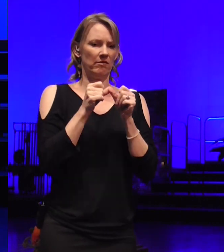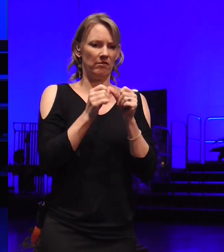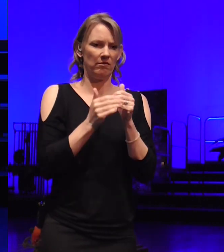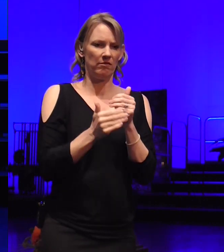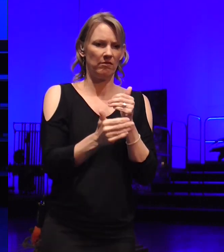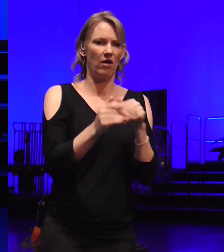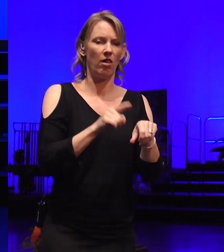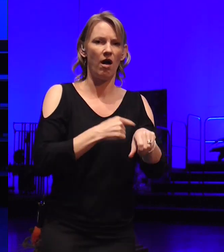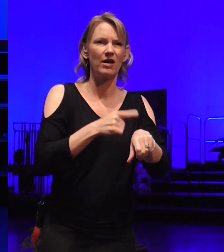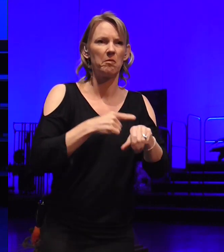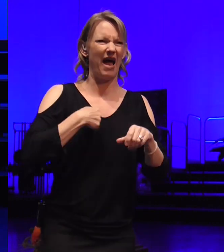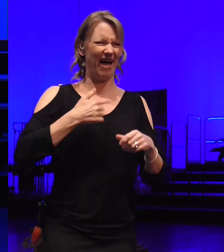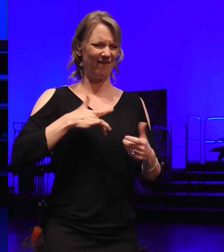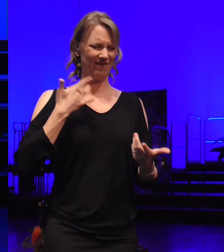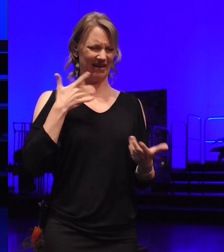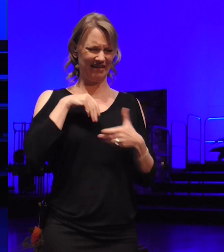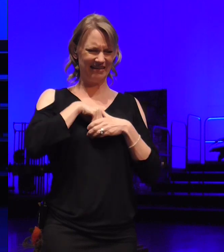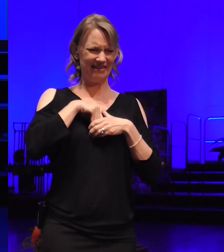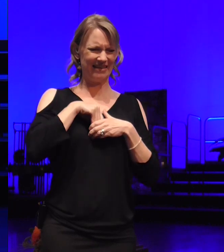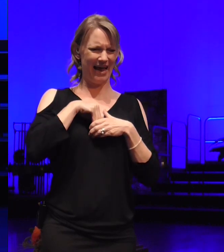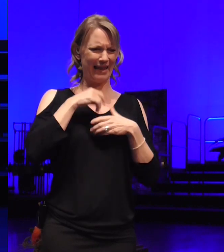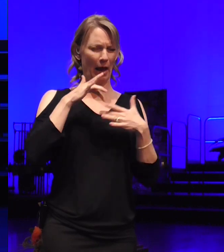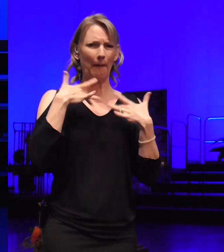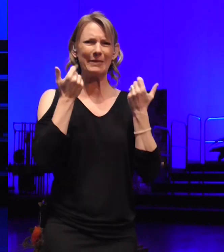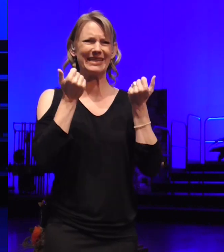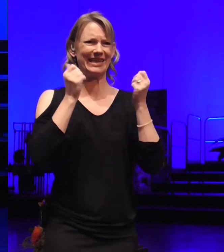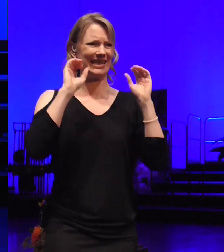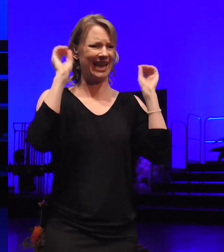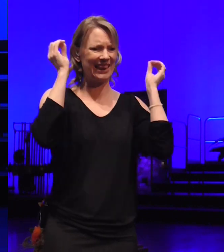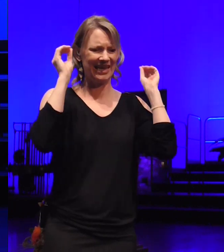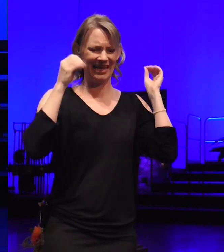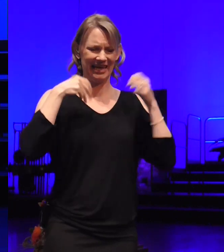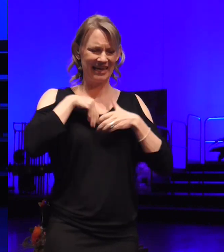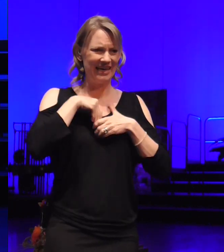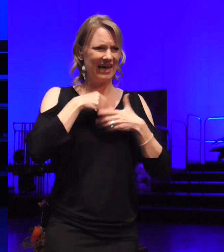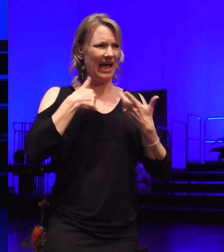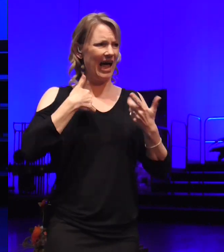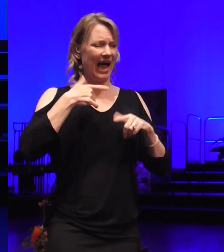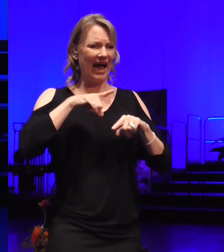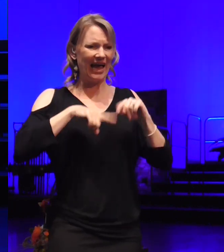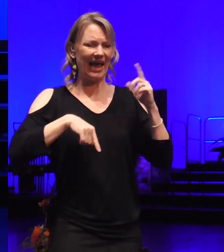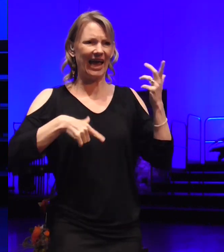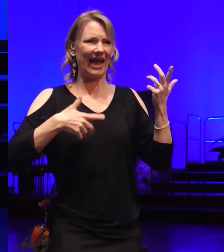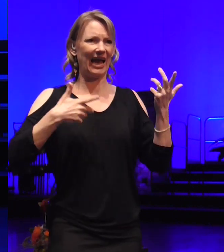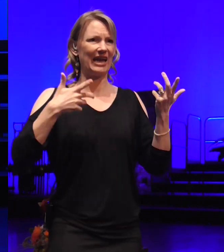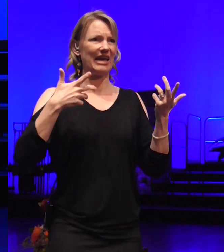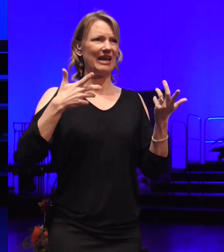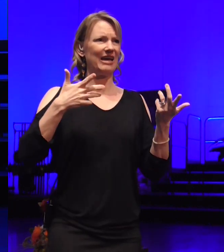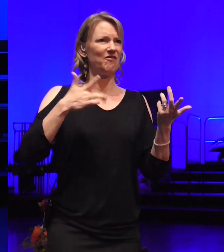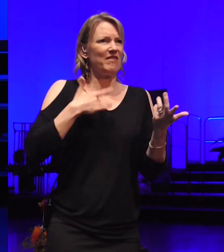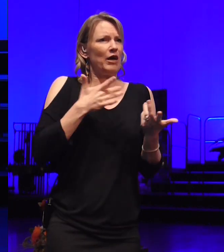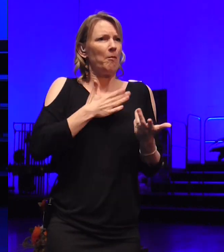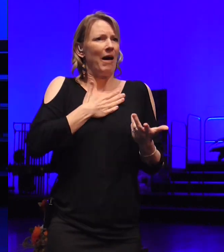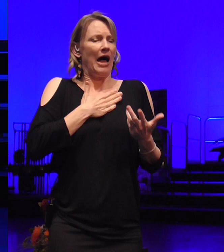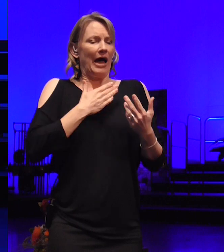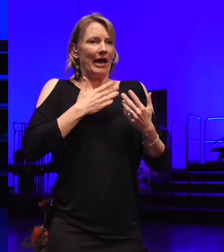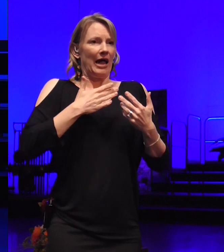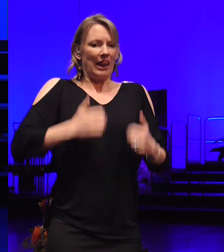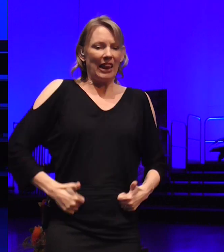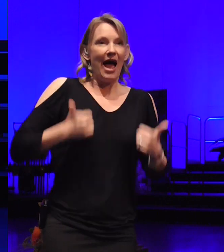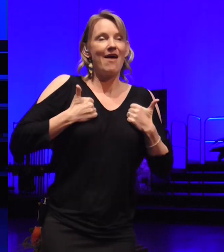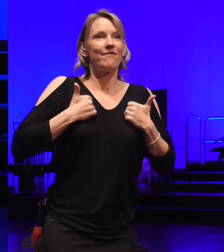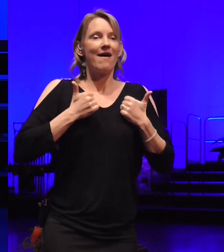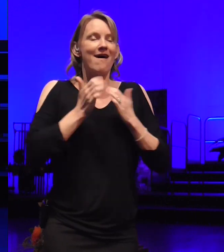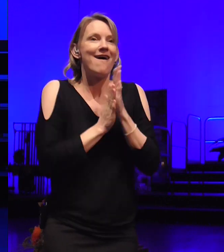of emptiness within. Like, I can't quite get to that animation of